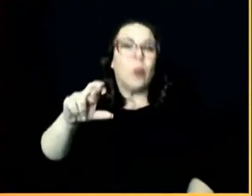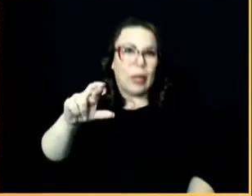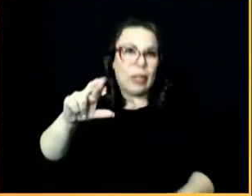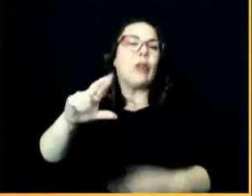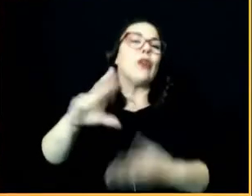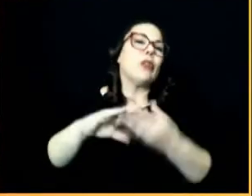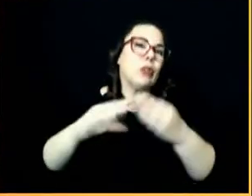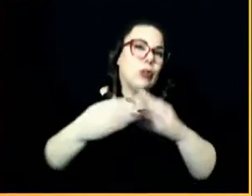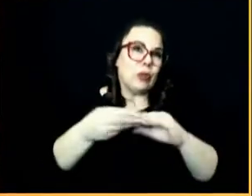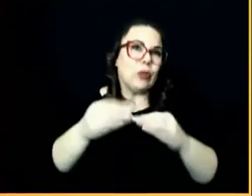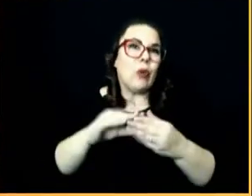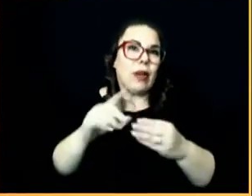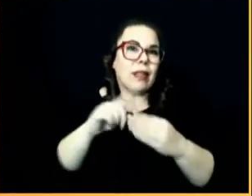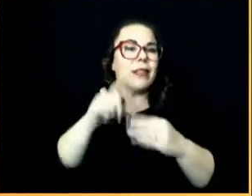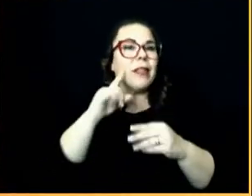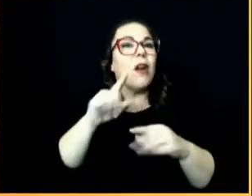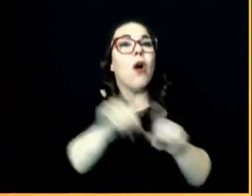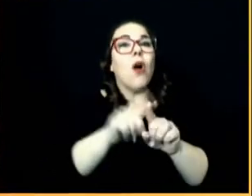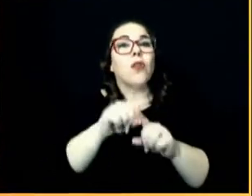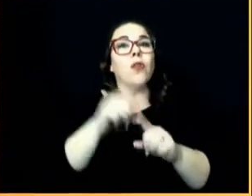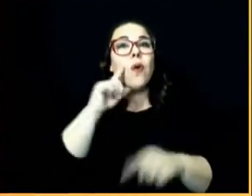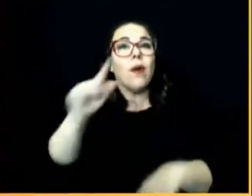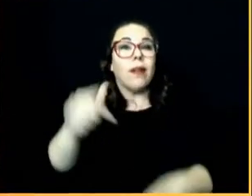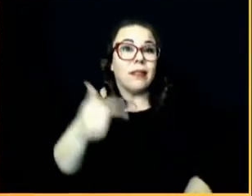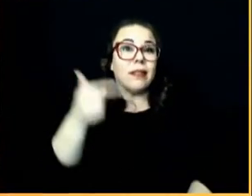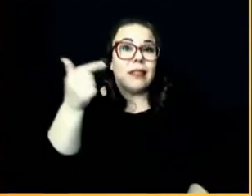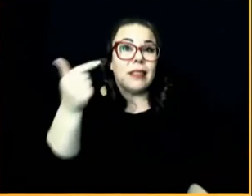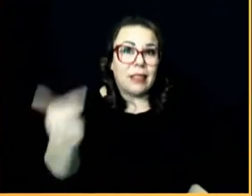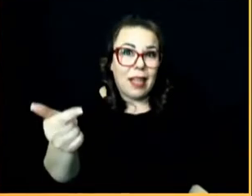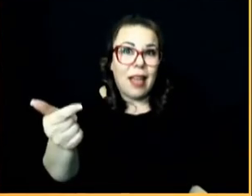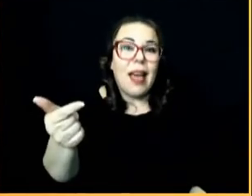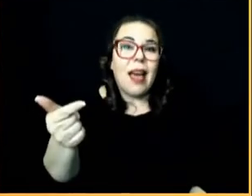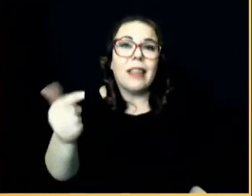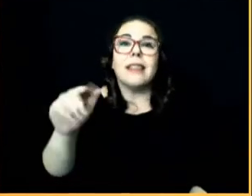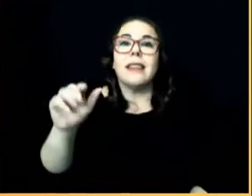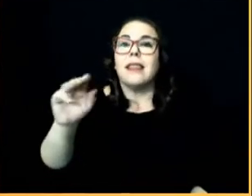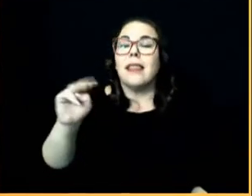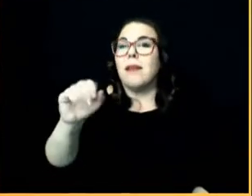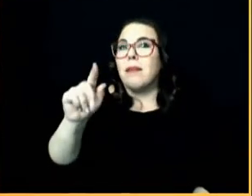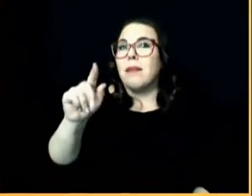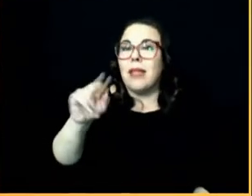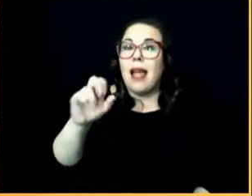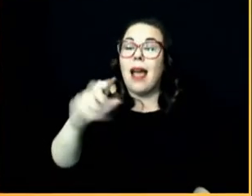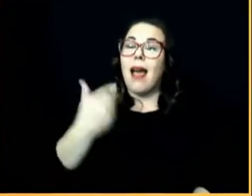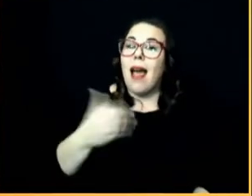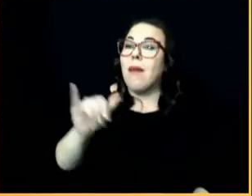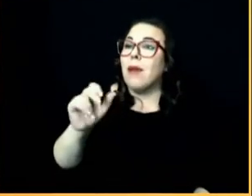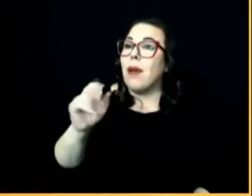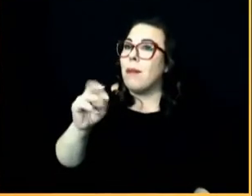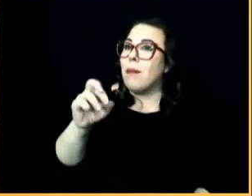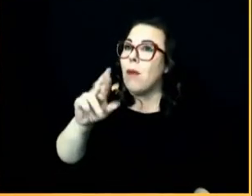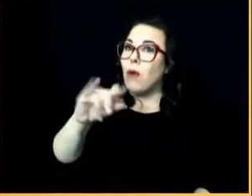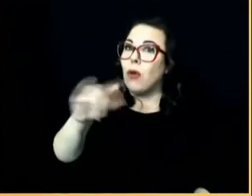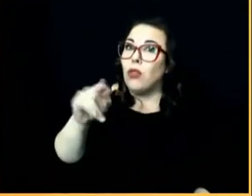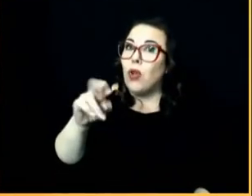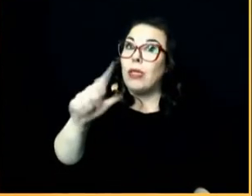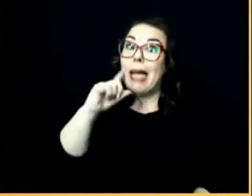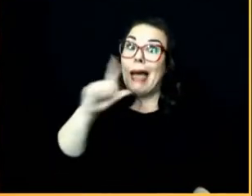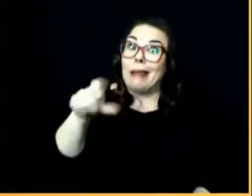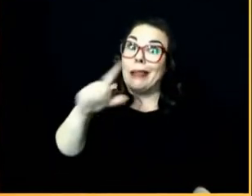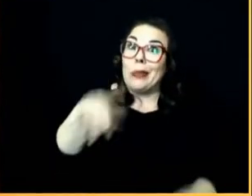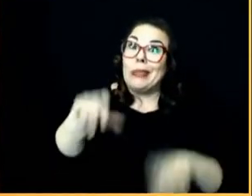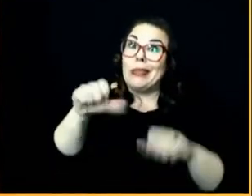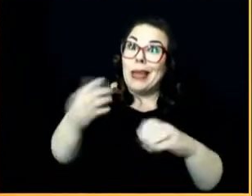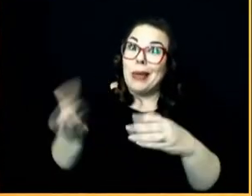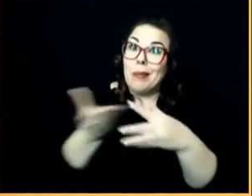from Emory University. You are watching Lives at Stake, and I am Imara Jones. It's clearly time for me to take a break, and